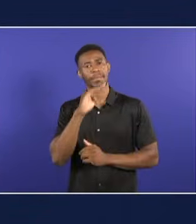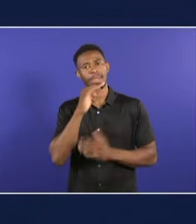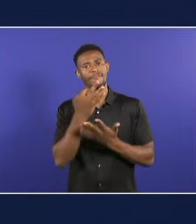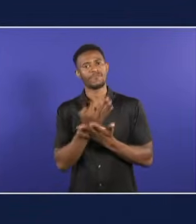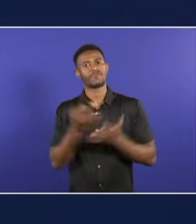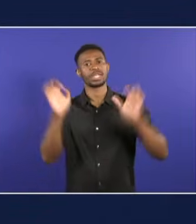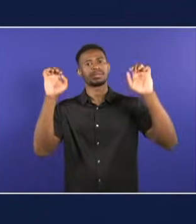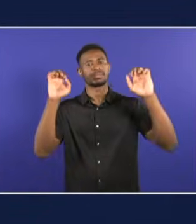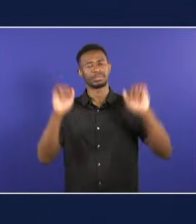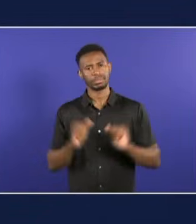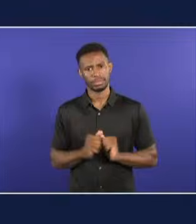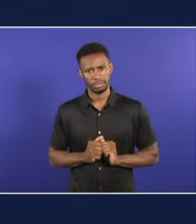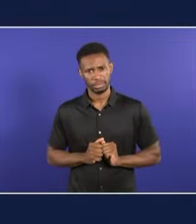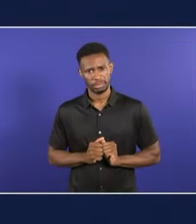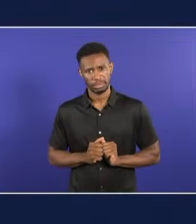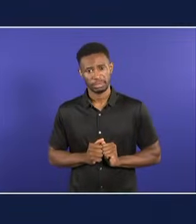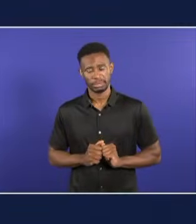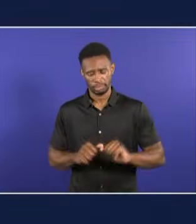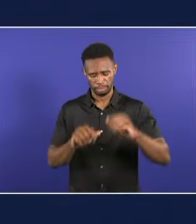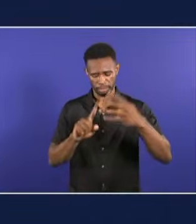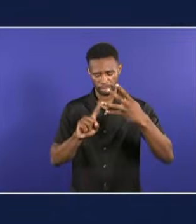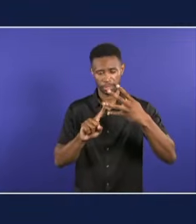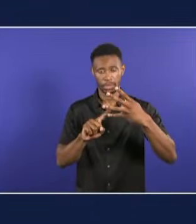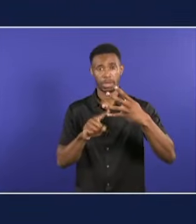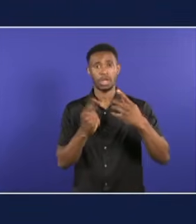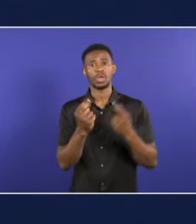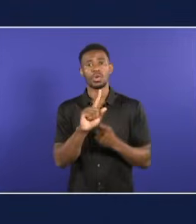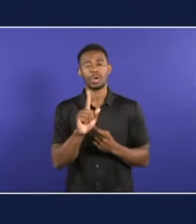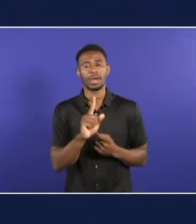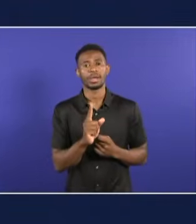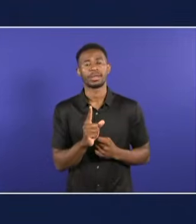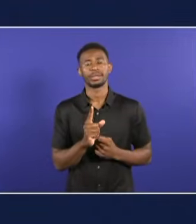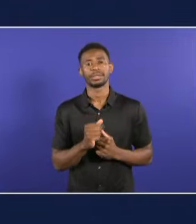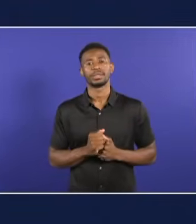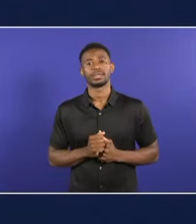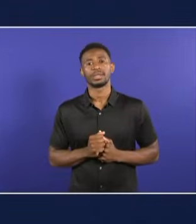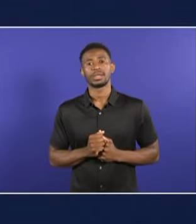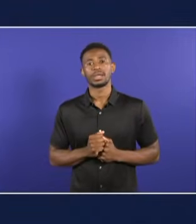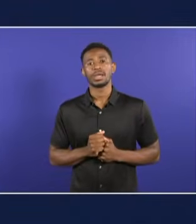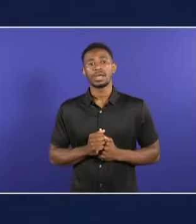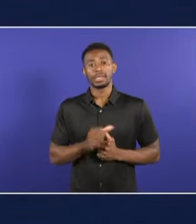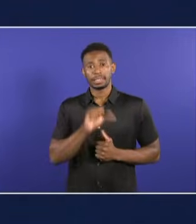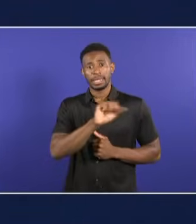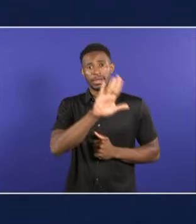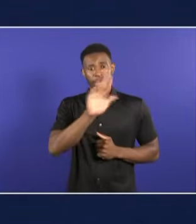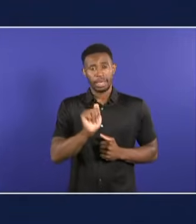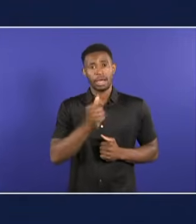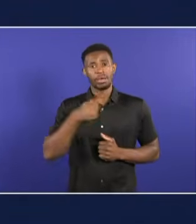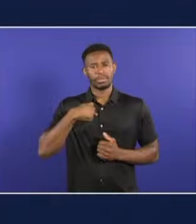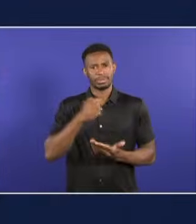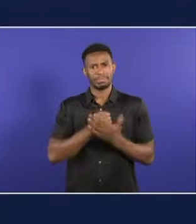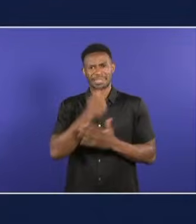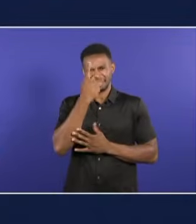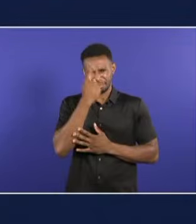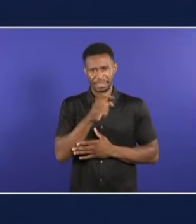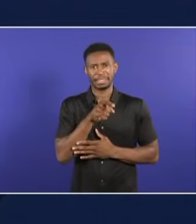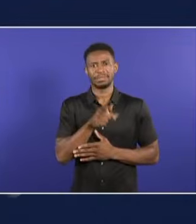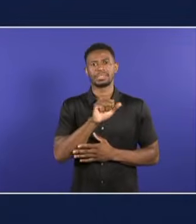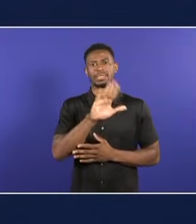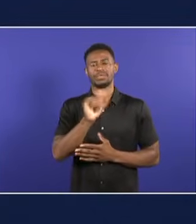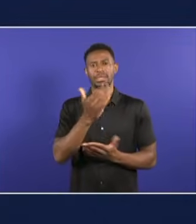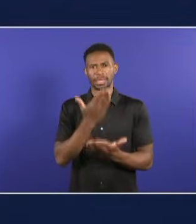The fourth thing that we must do to win is we must lead with belief in South Africa. We will not listen